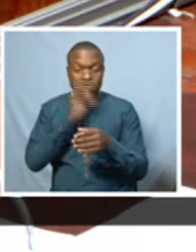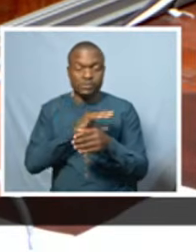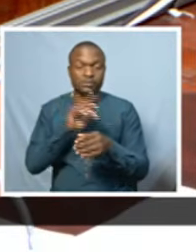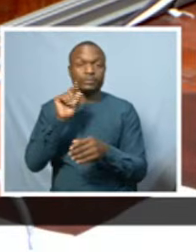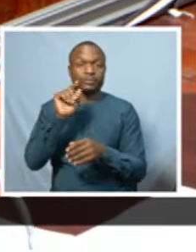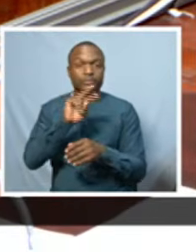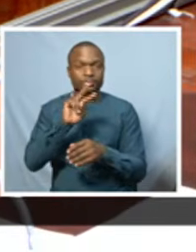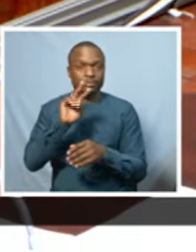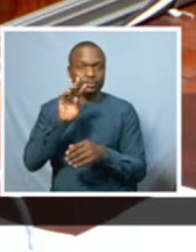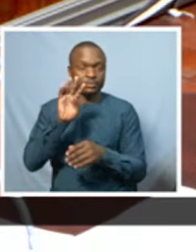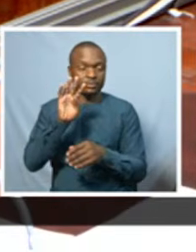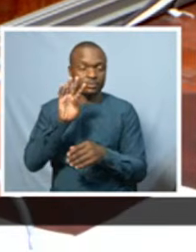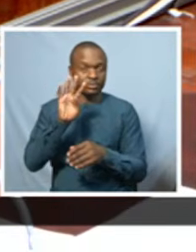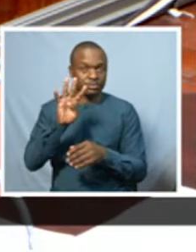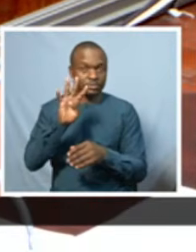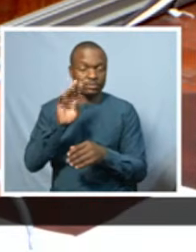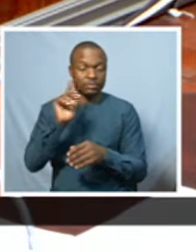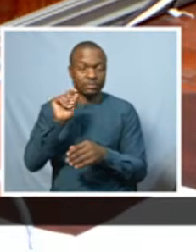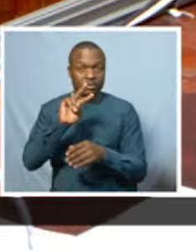2024 or in 2025.